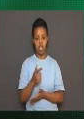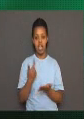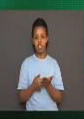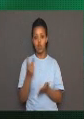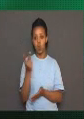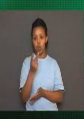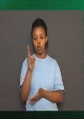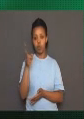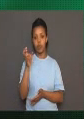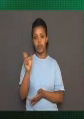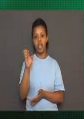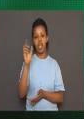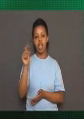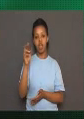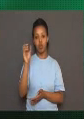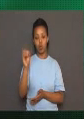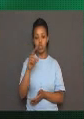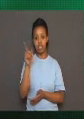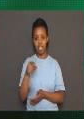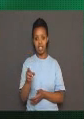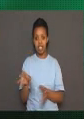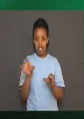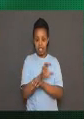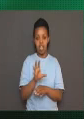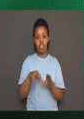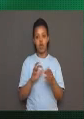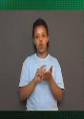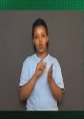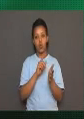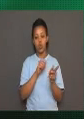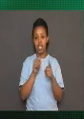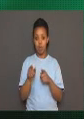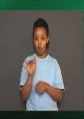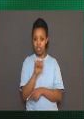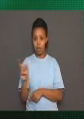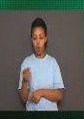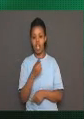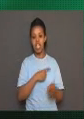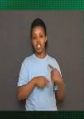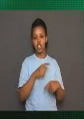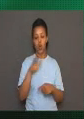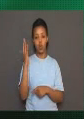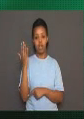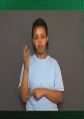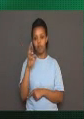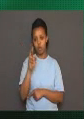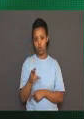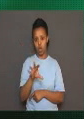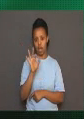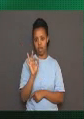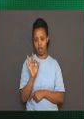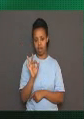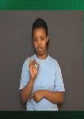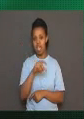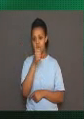these heterozygotes are crossed, we get the same genotype ratio